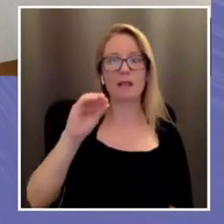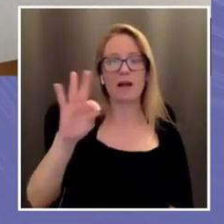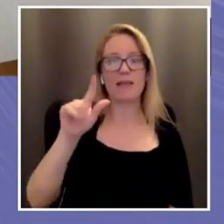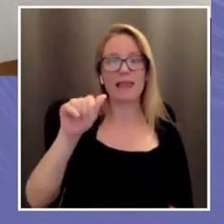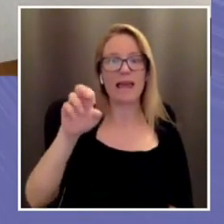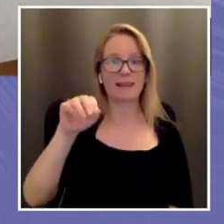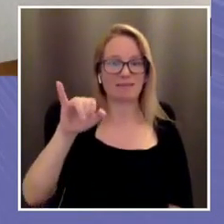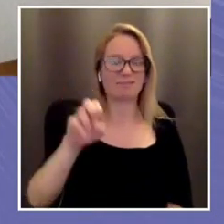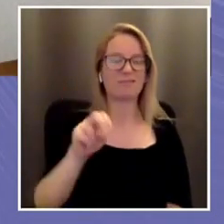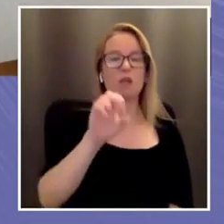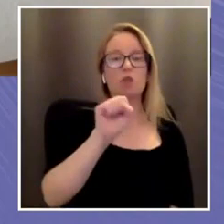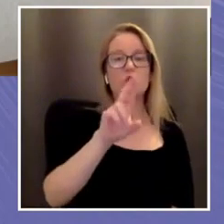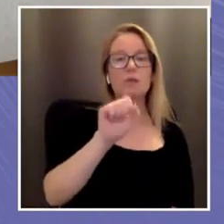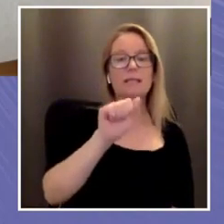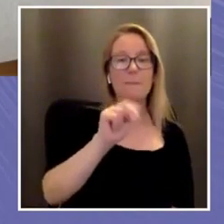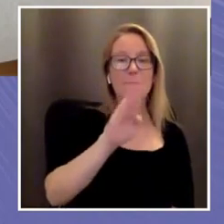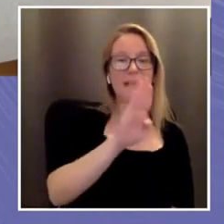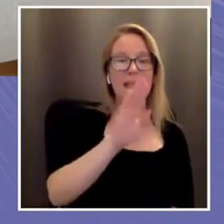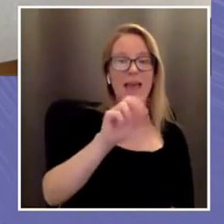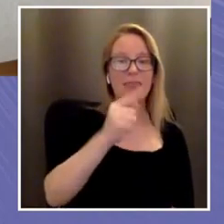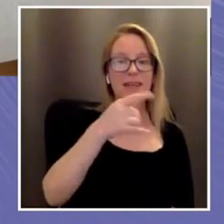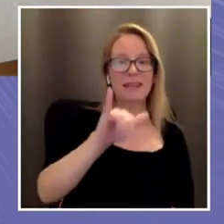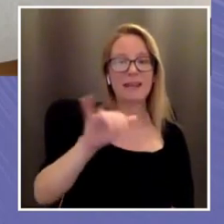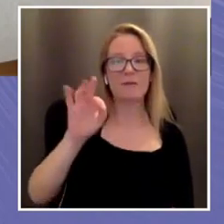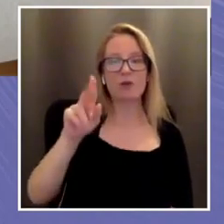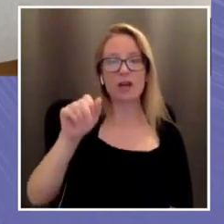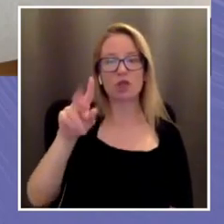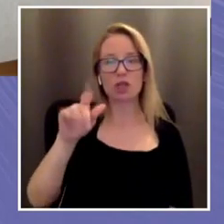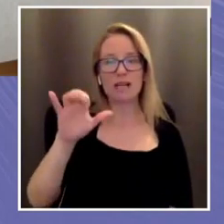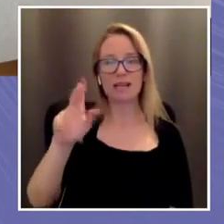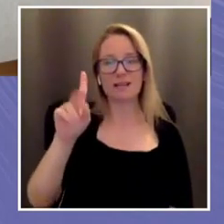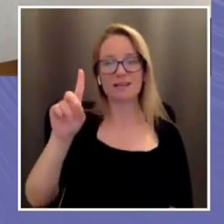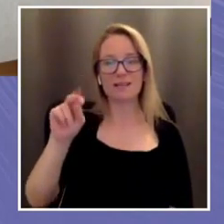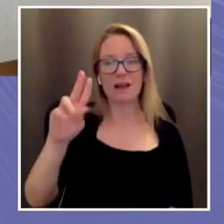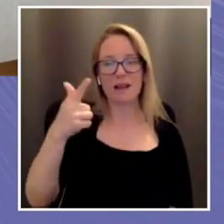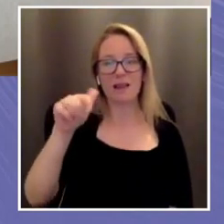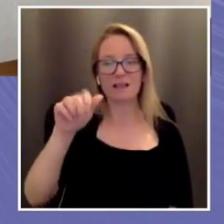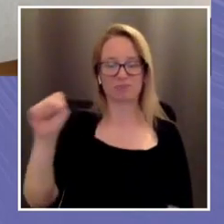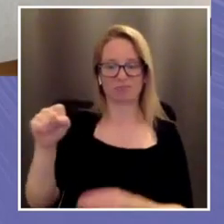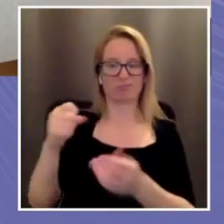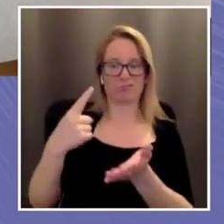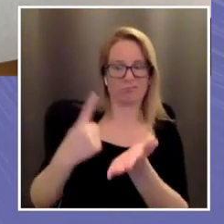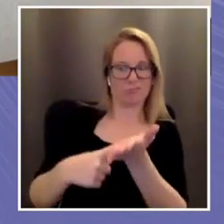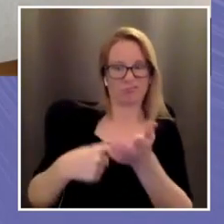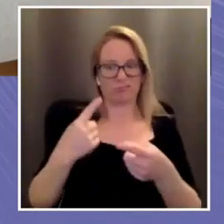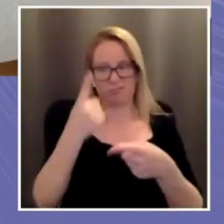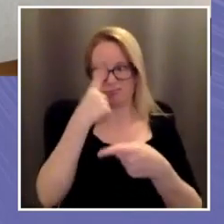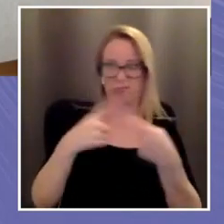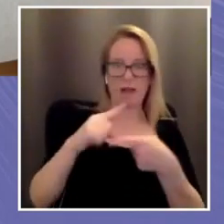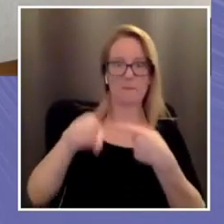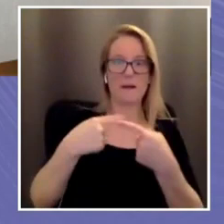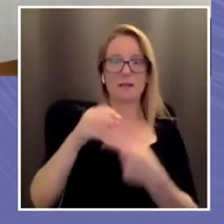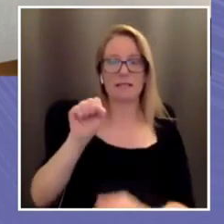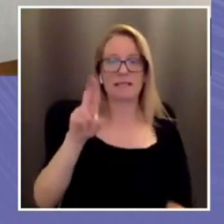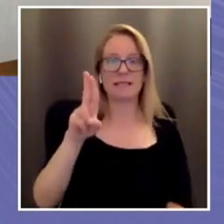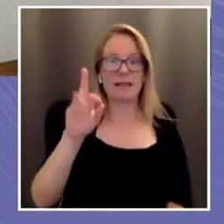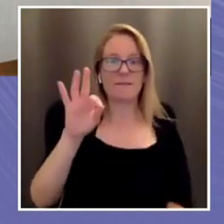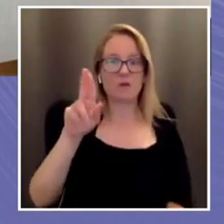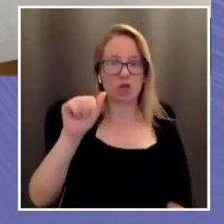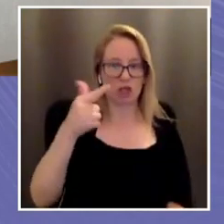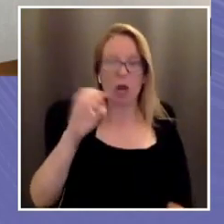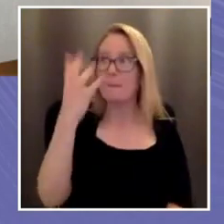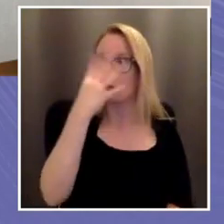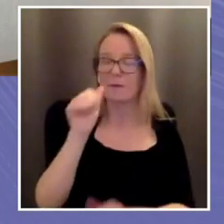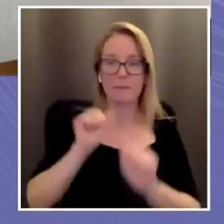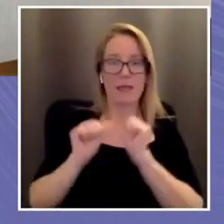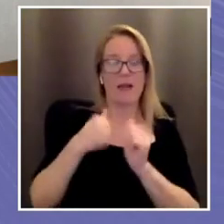Frederick Douglass and the arguments over suffrage. It's a really beautiful play. I started it when it